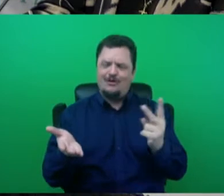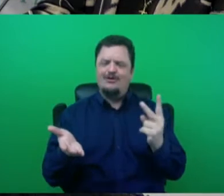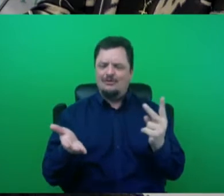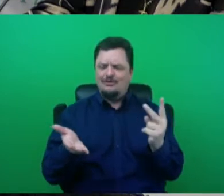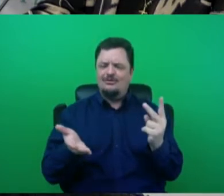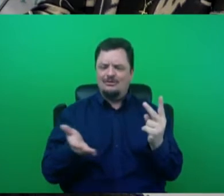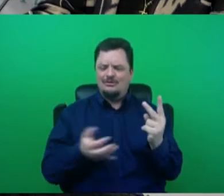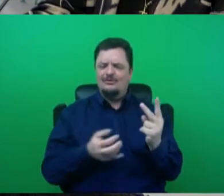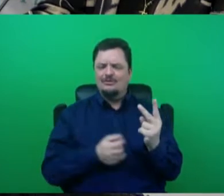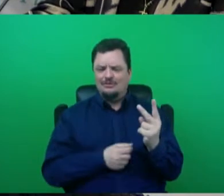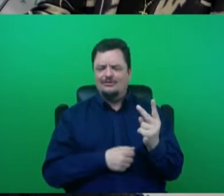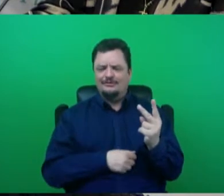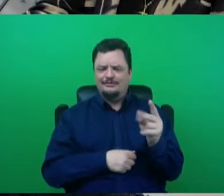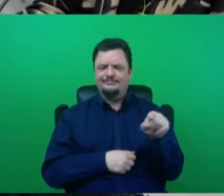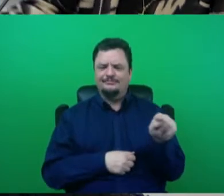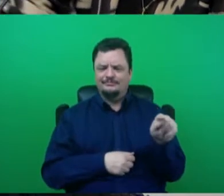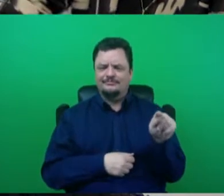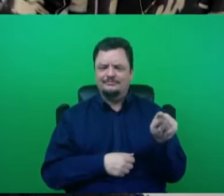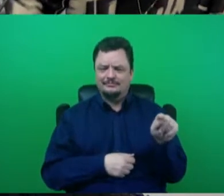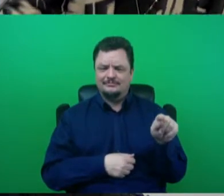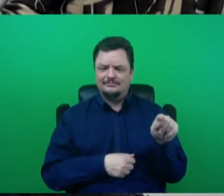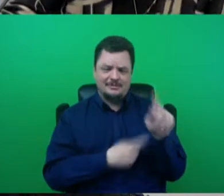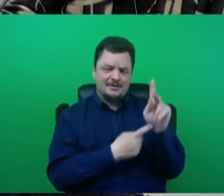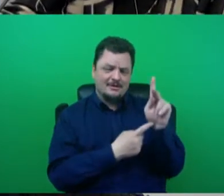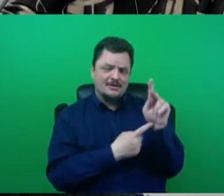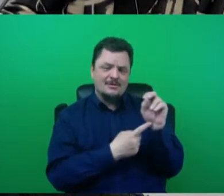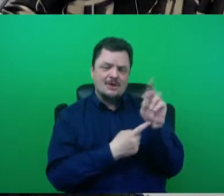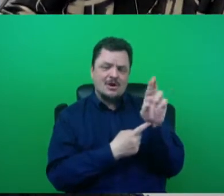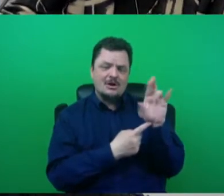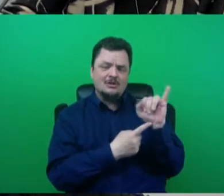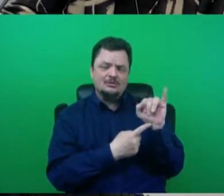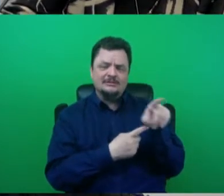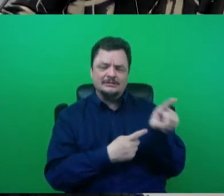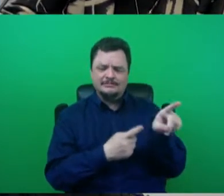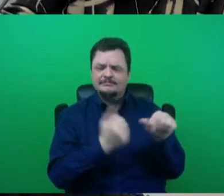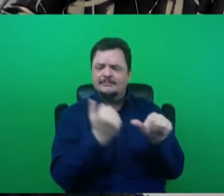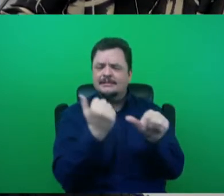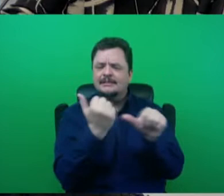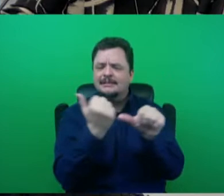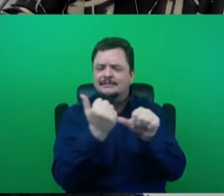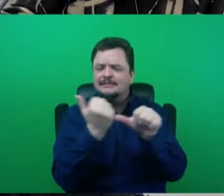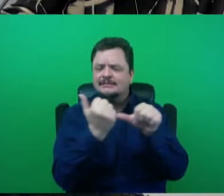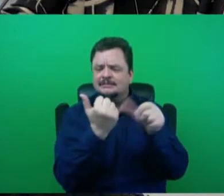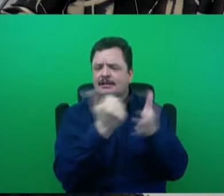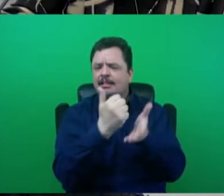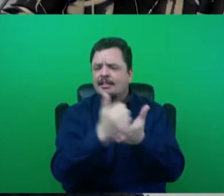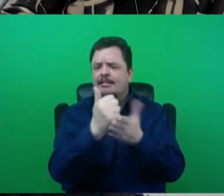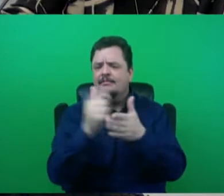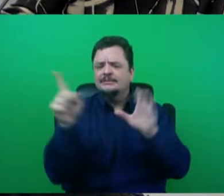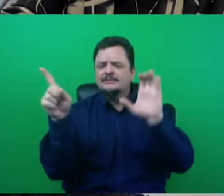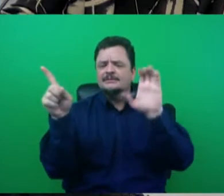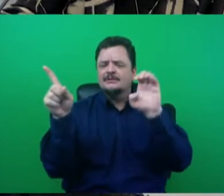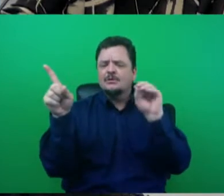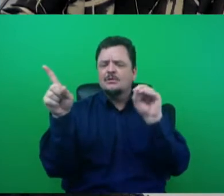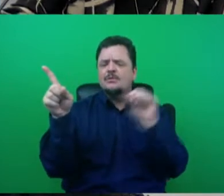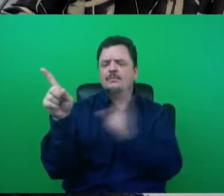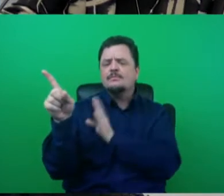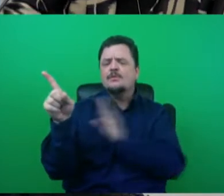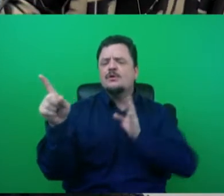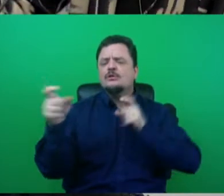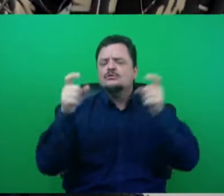Kari is assistant to the CEO and board of directors at UC Memorial with more than 25 years of nonprofit and